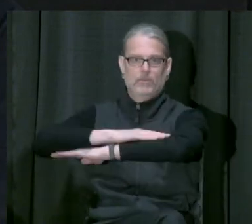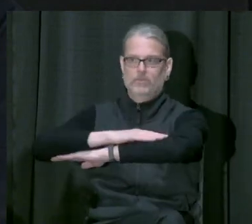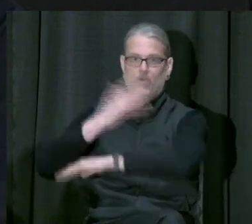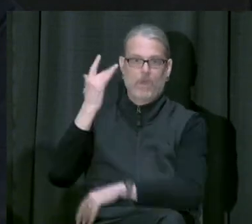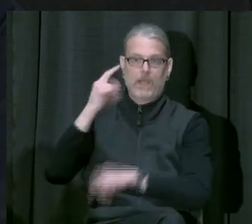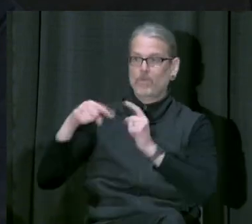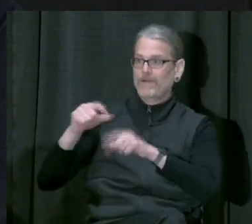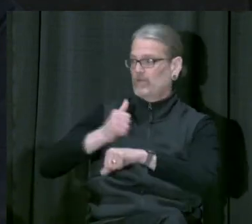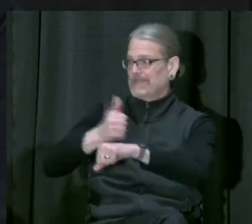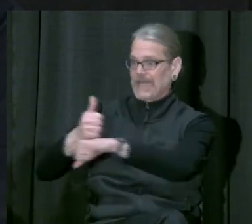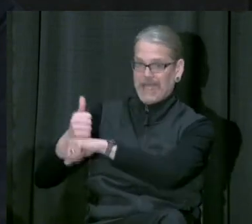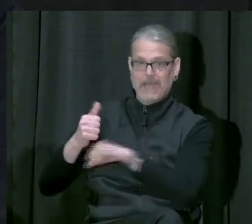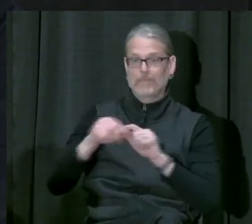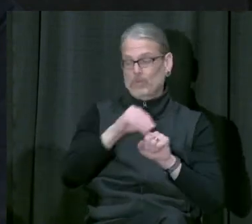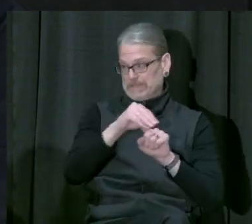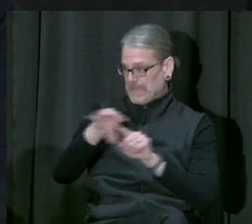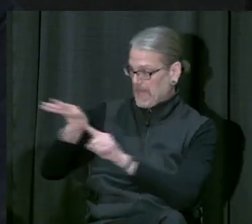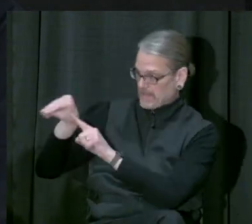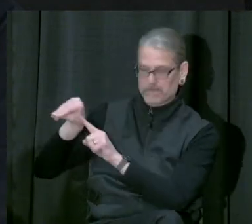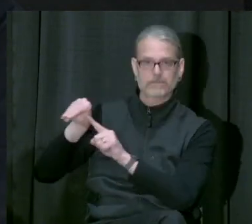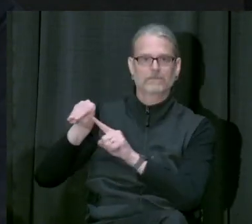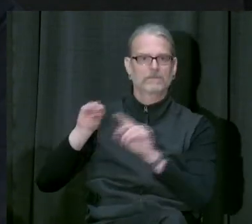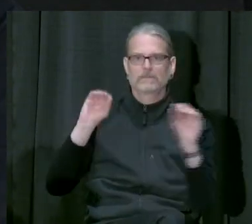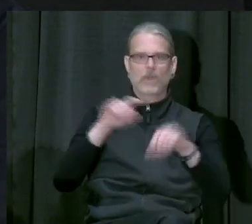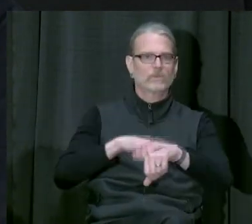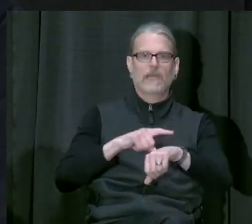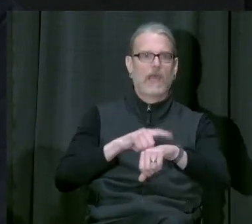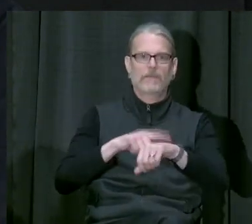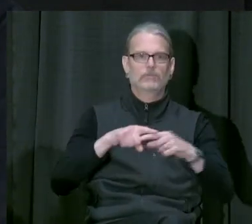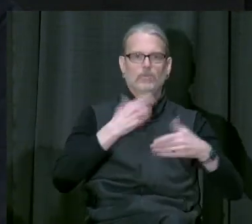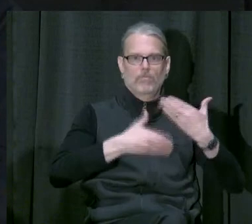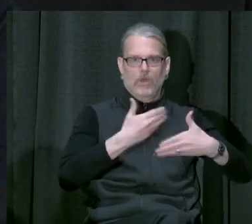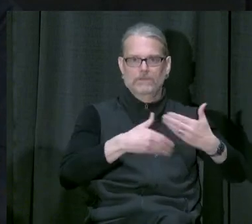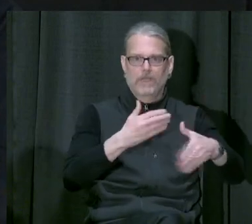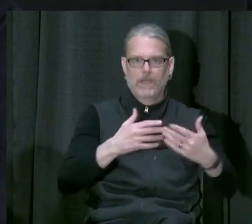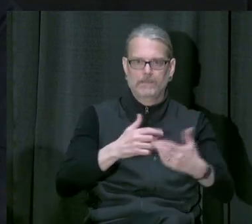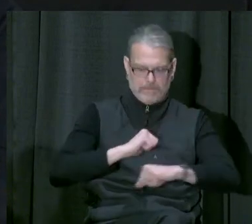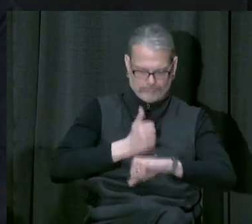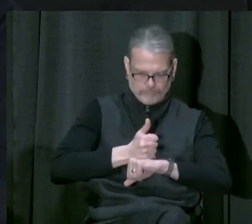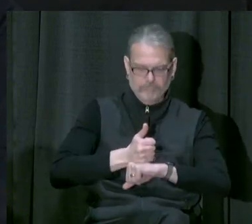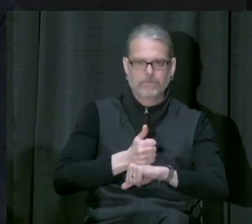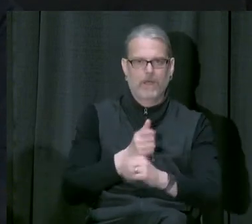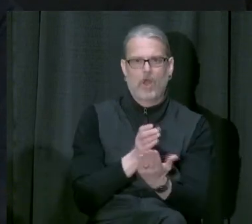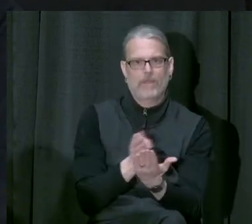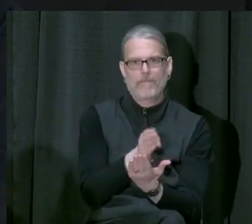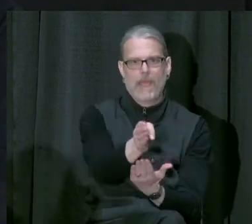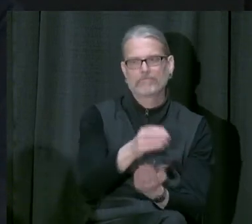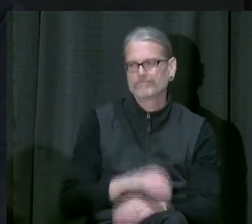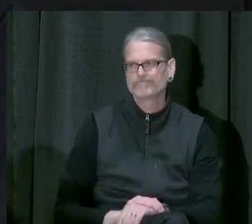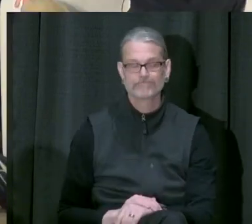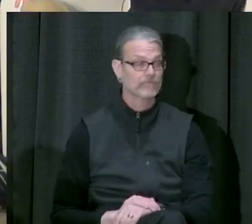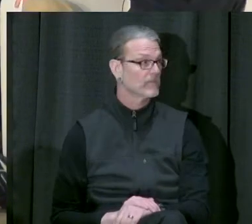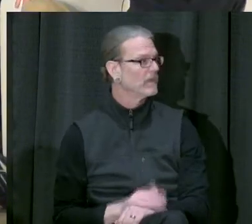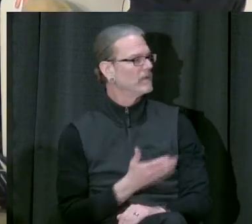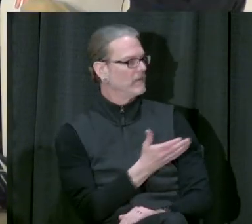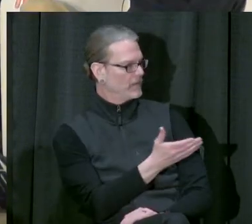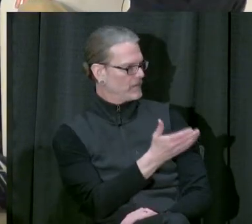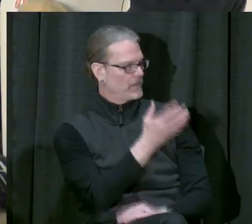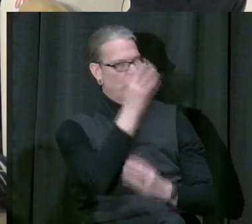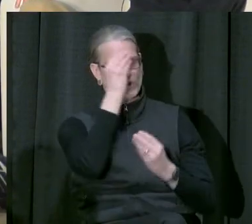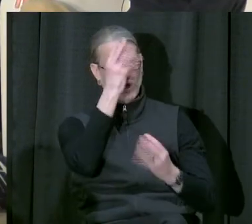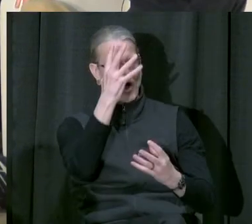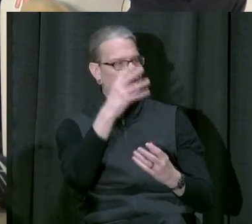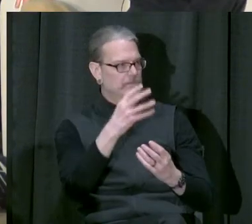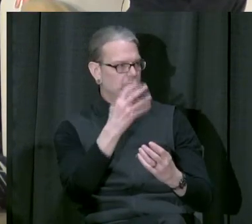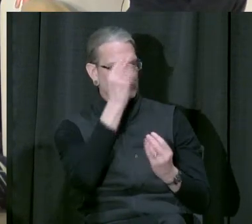we got to scan them, there wasn't time left to actually process the maps. Yeah, it's that dynamic content that's really interesting to